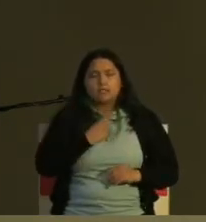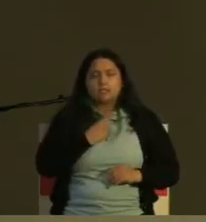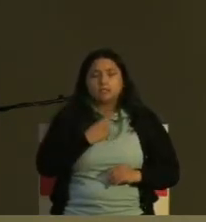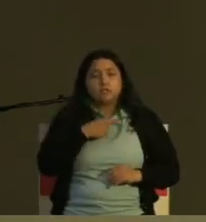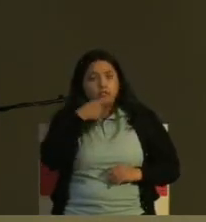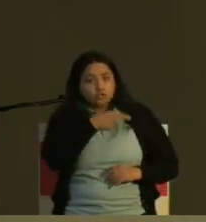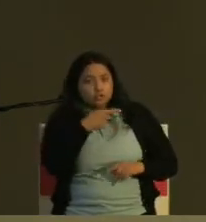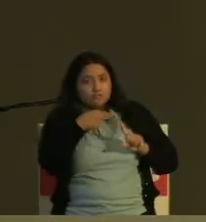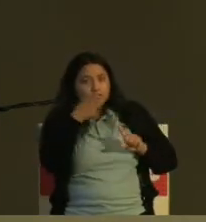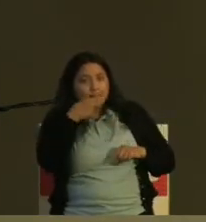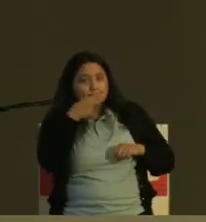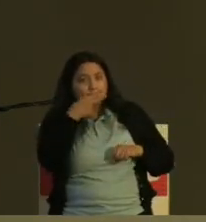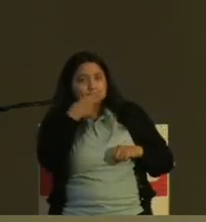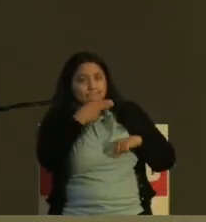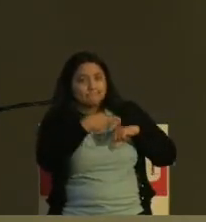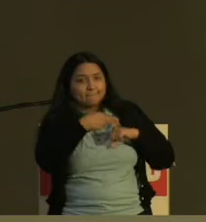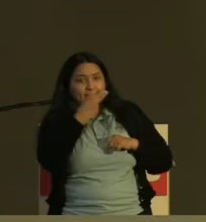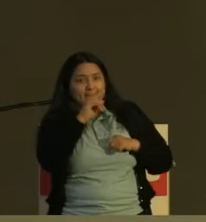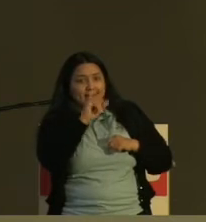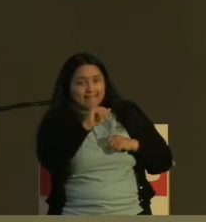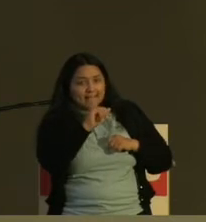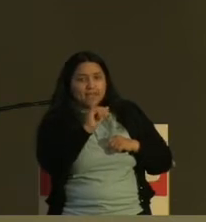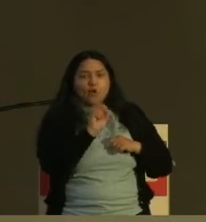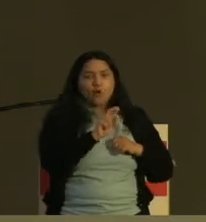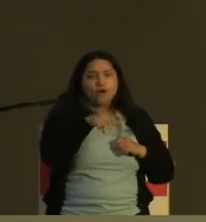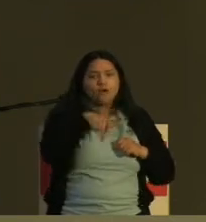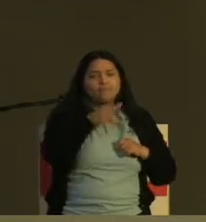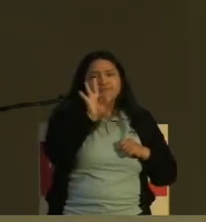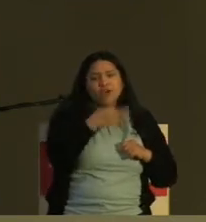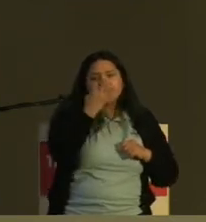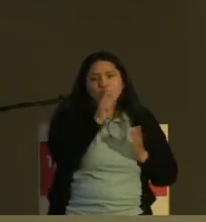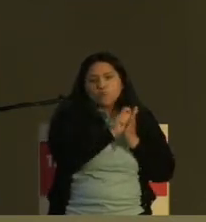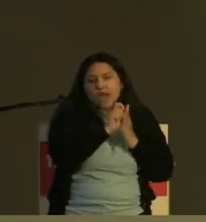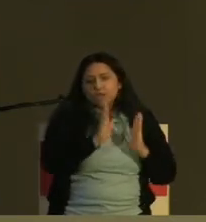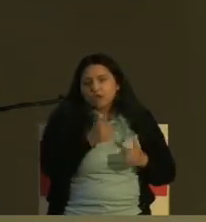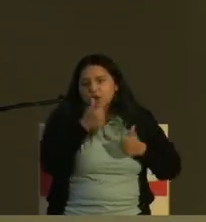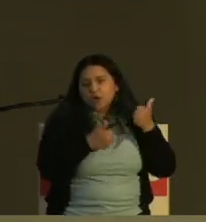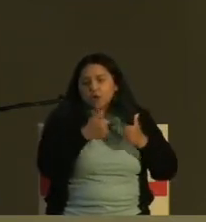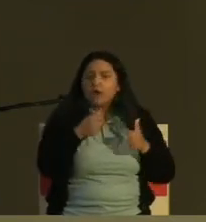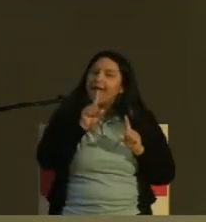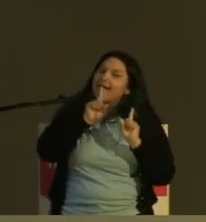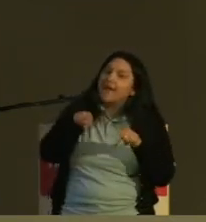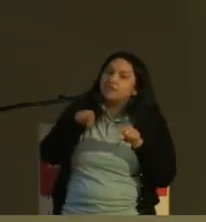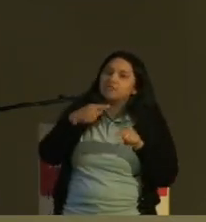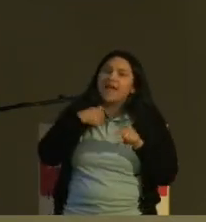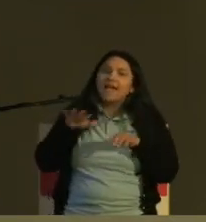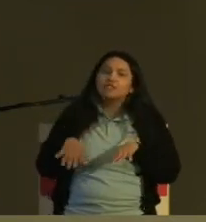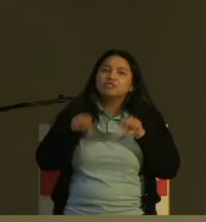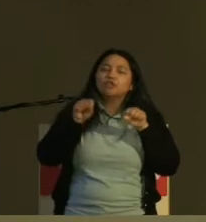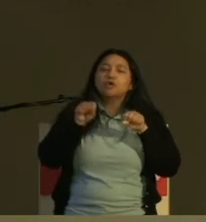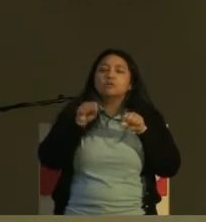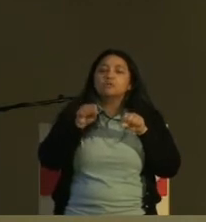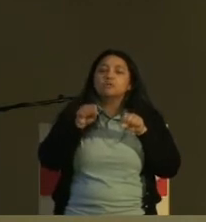writer? Are you a Francophone writer? I would always answer that I took nationality of